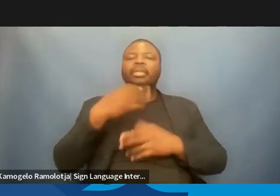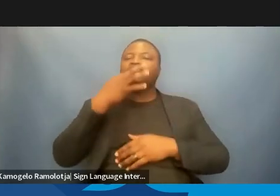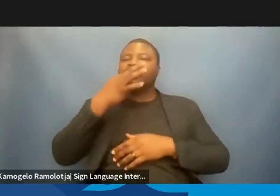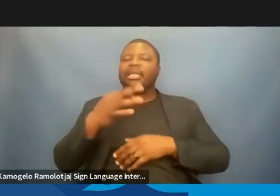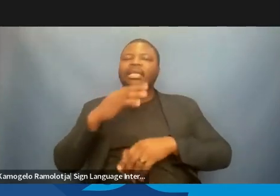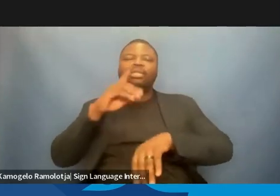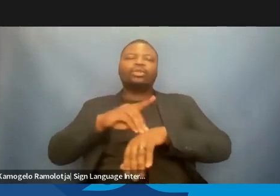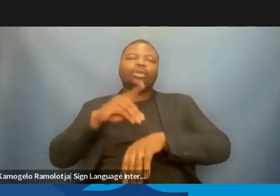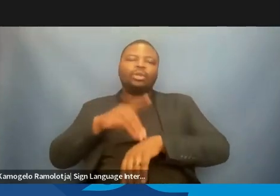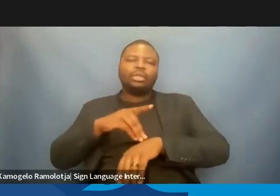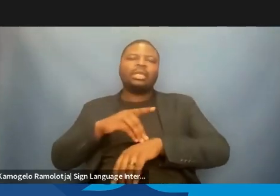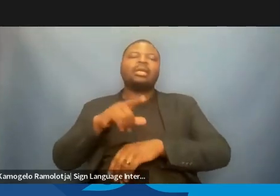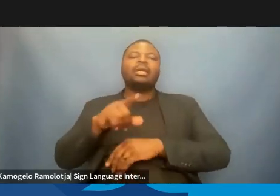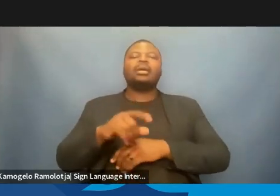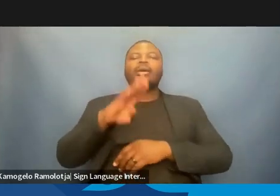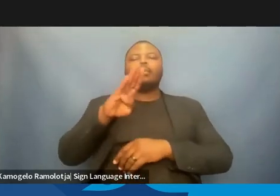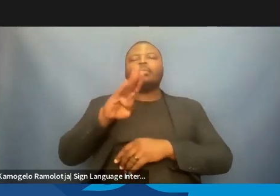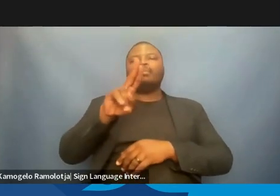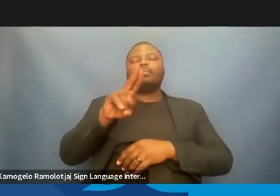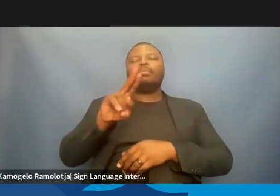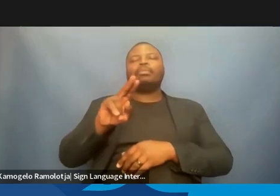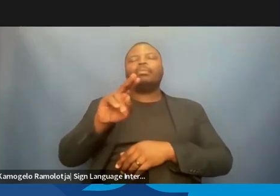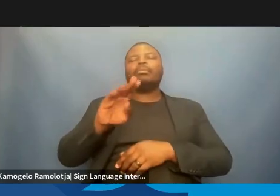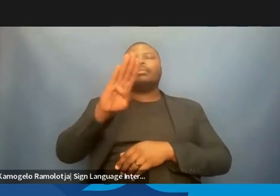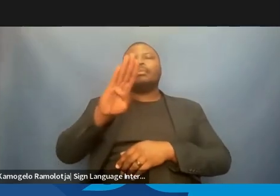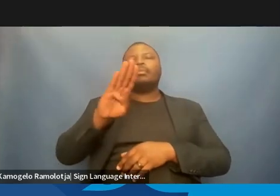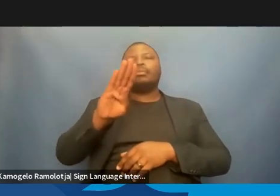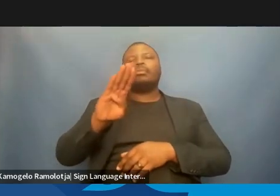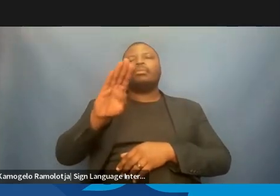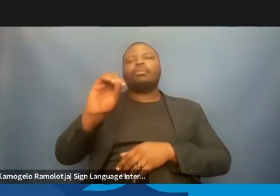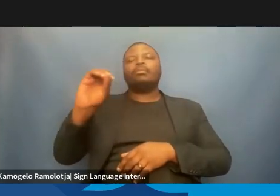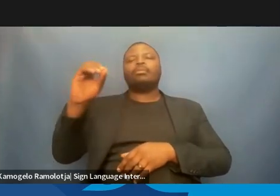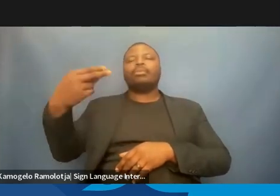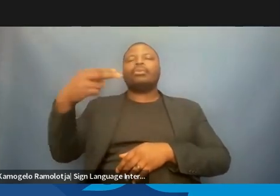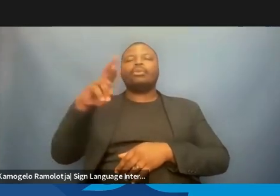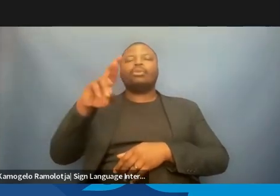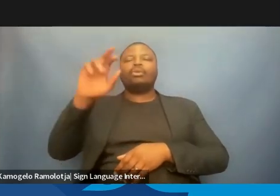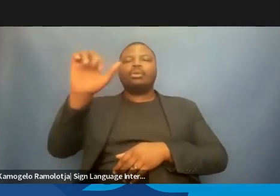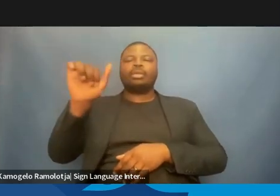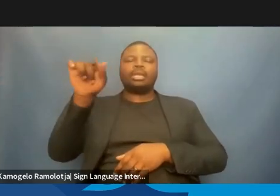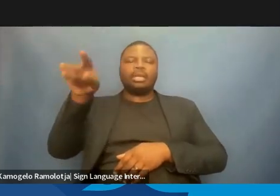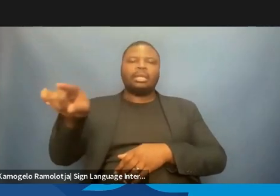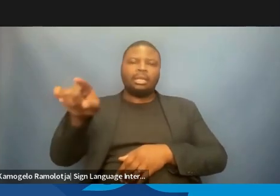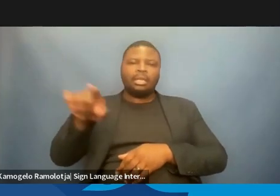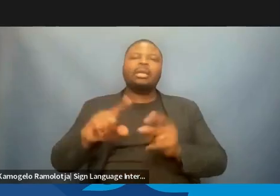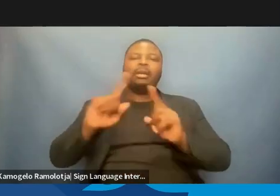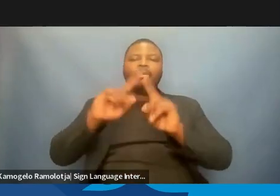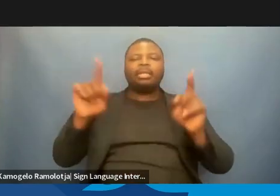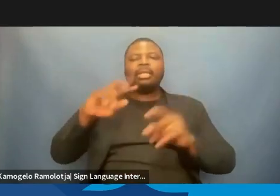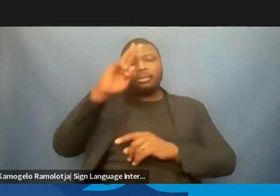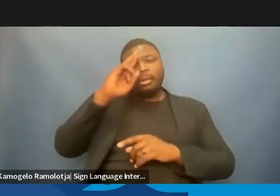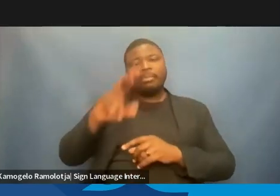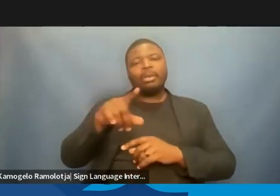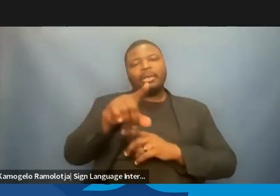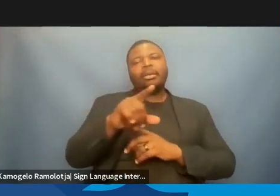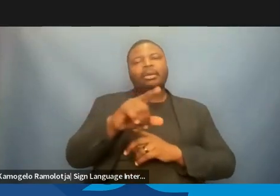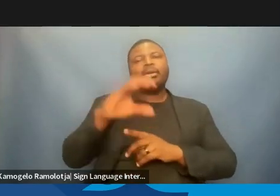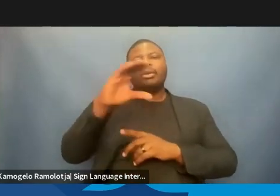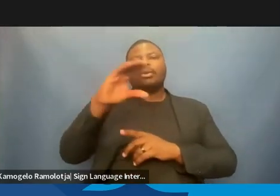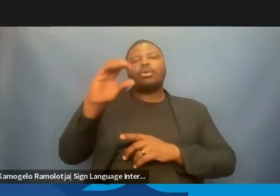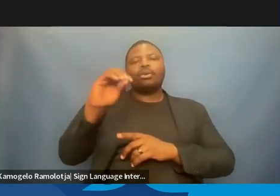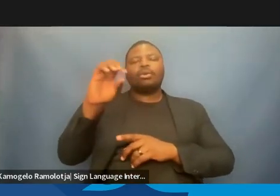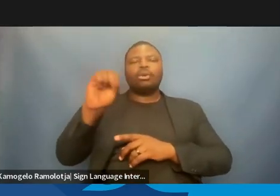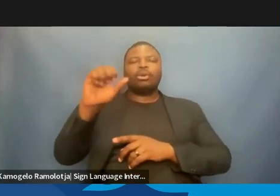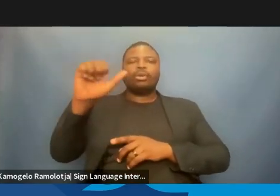COSUP. So actually, COSUP is not an institution, but actually a program. But She is